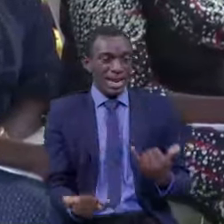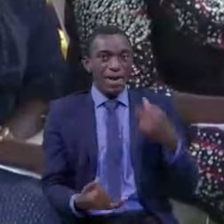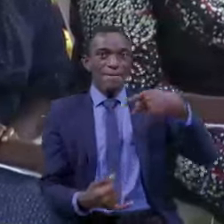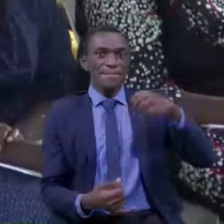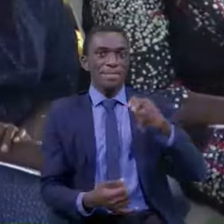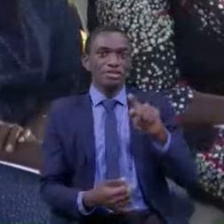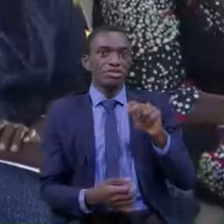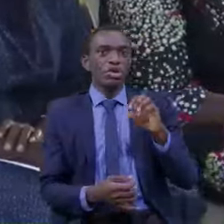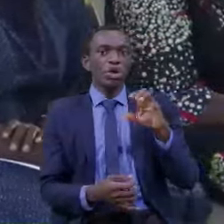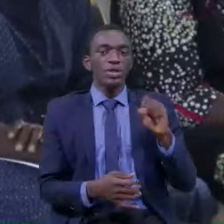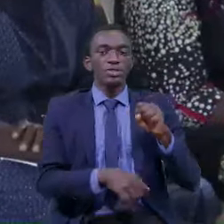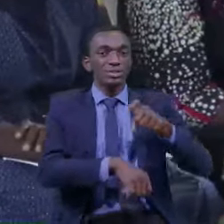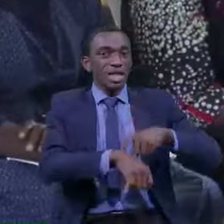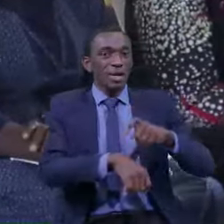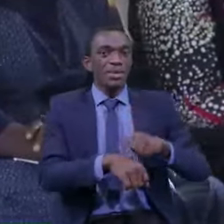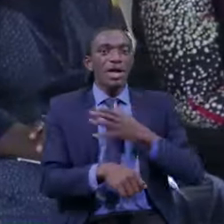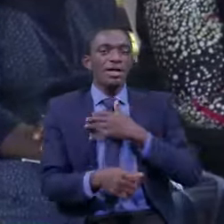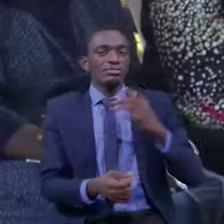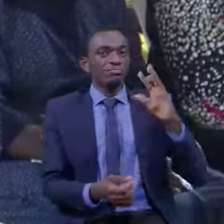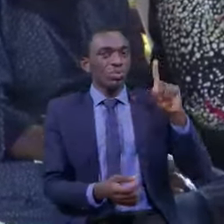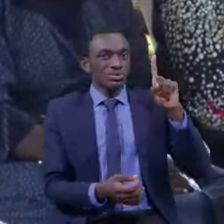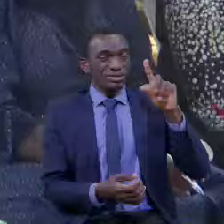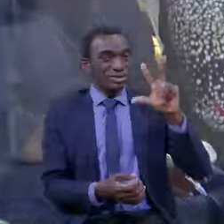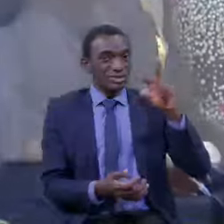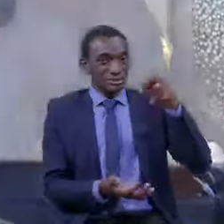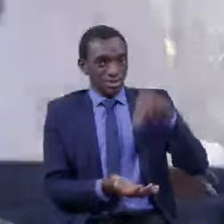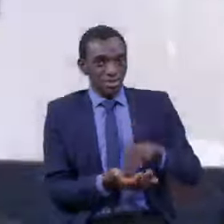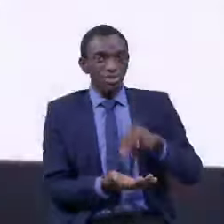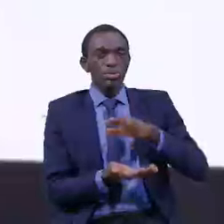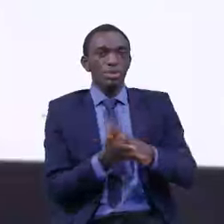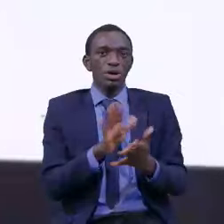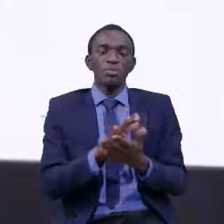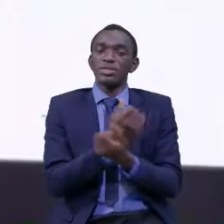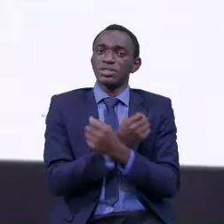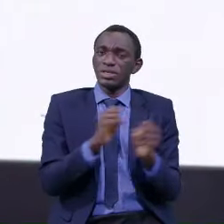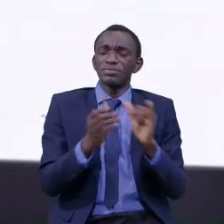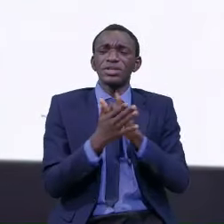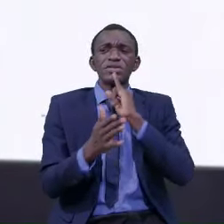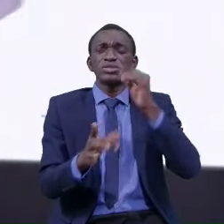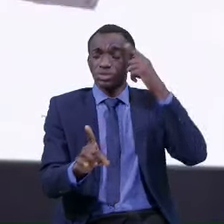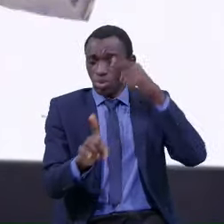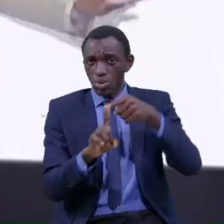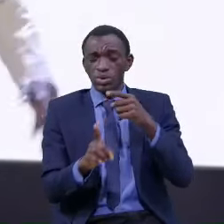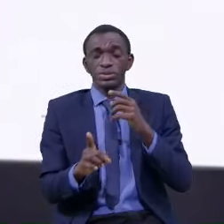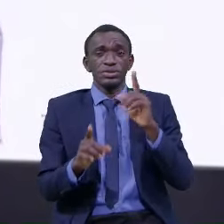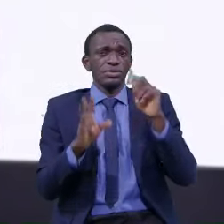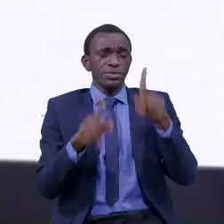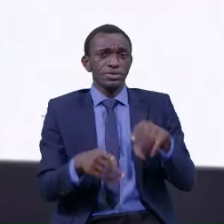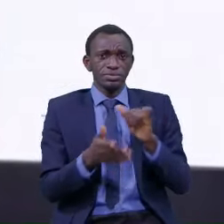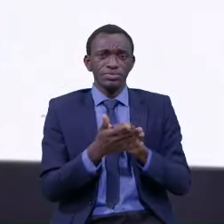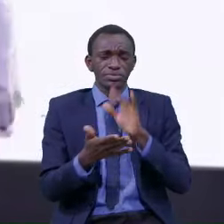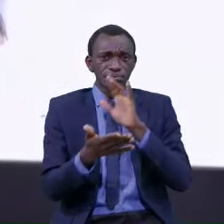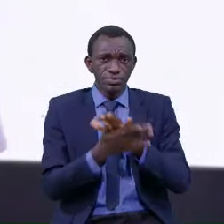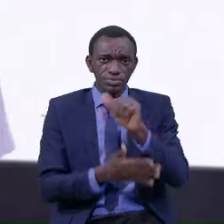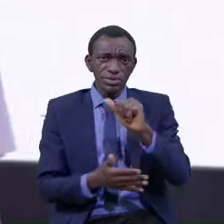Lord. That is the goal. He that believeth on me, the works that I do, ye shall do, and greater work